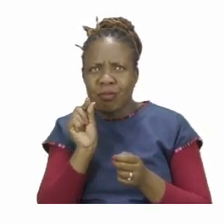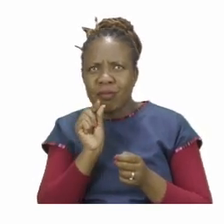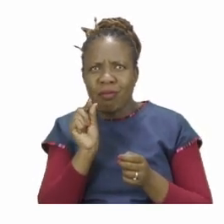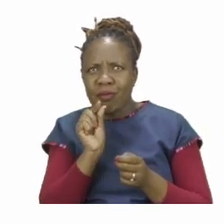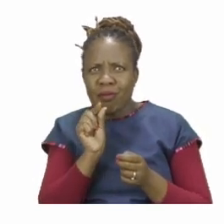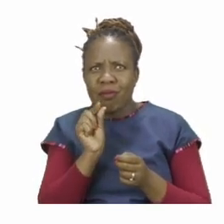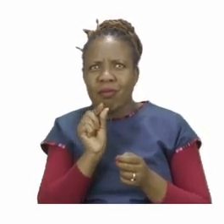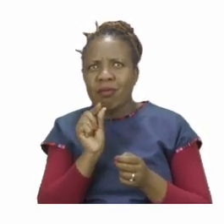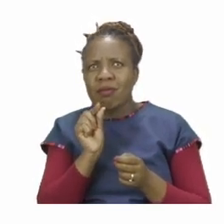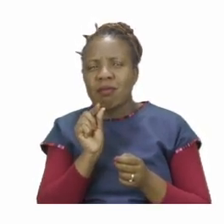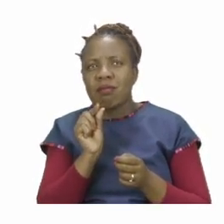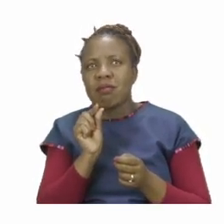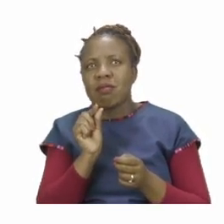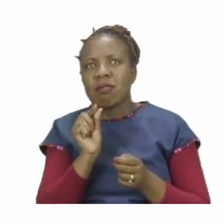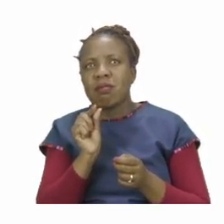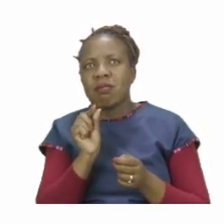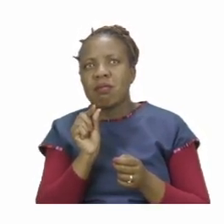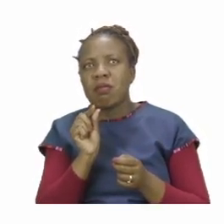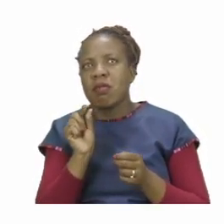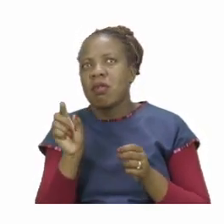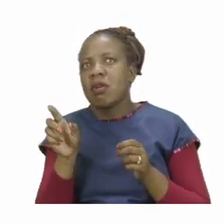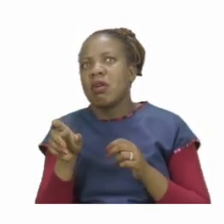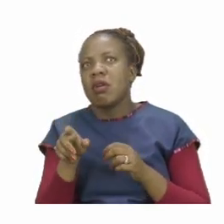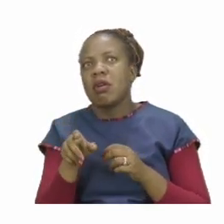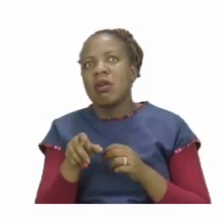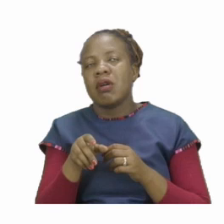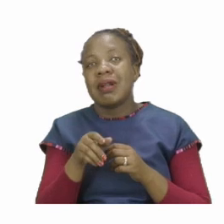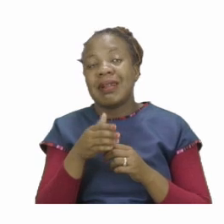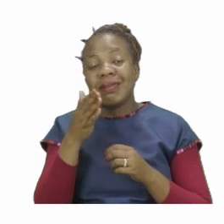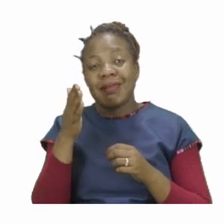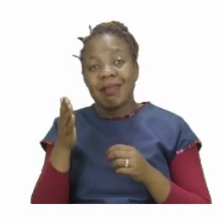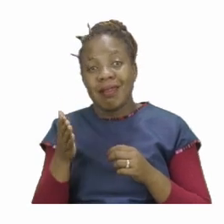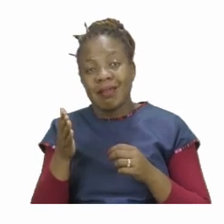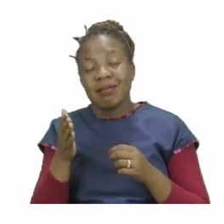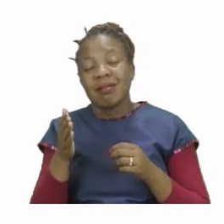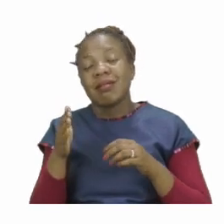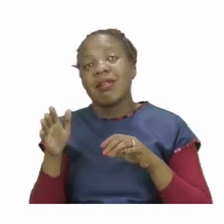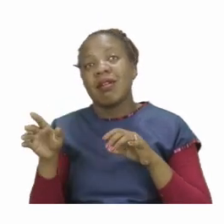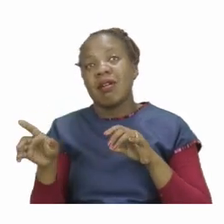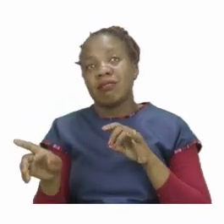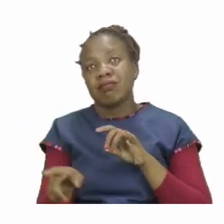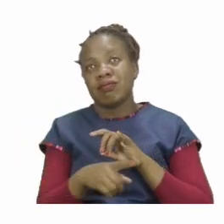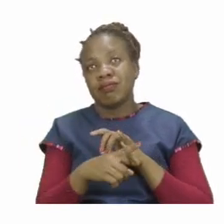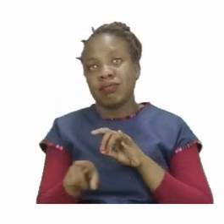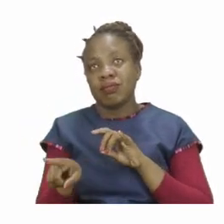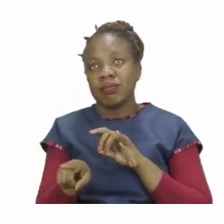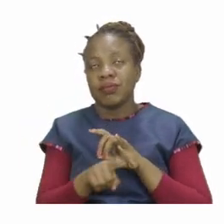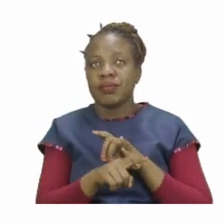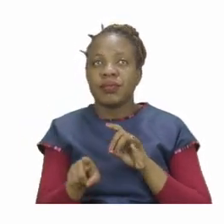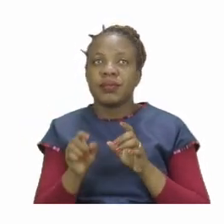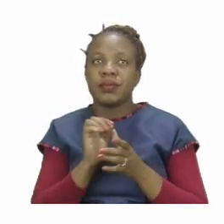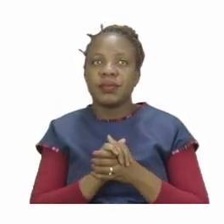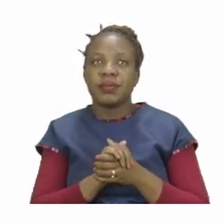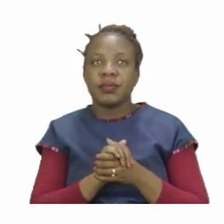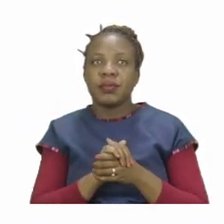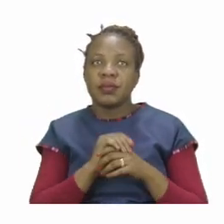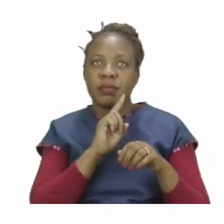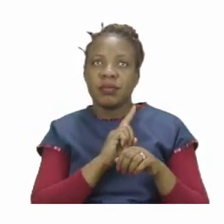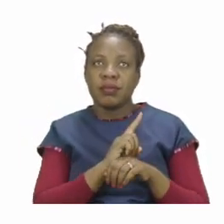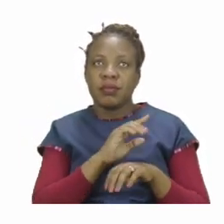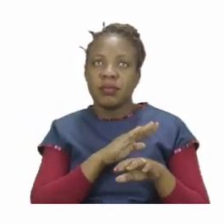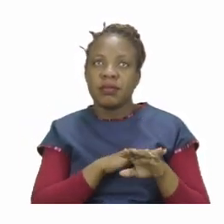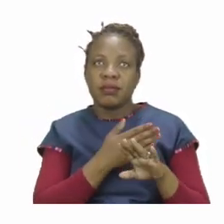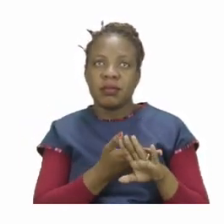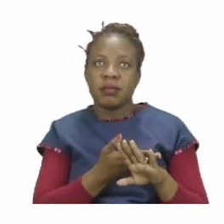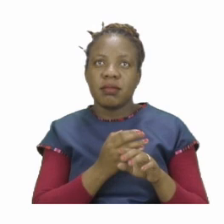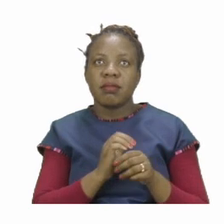pictures and compare them with each other. Now I want us to look at the first example. There